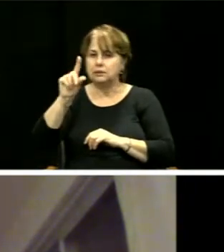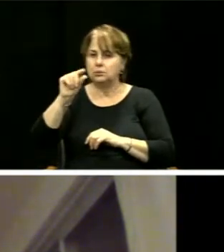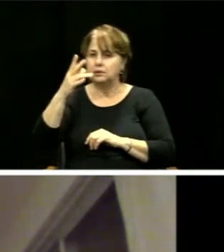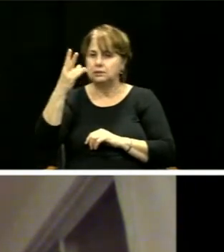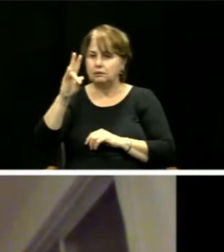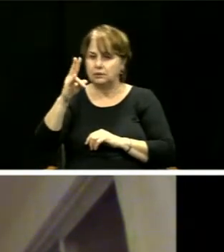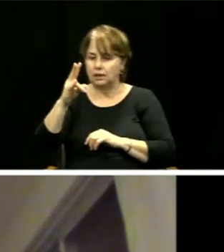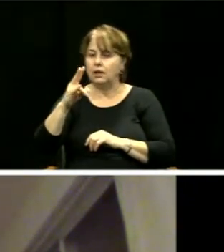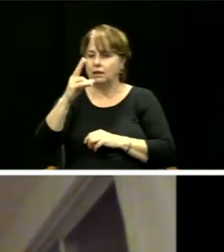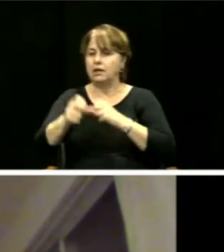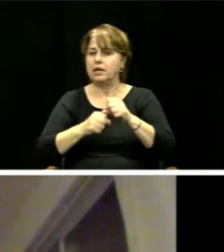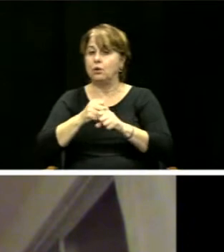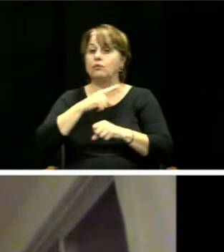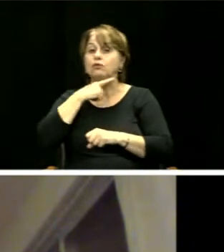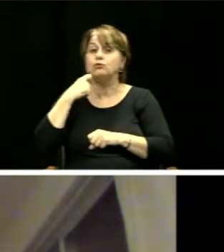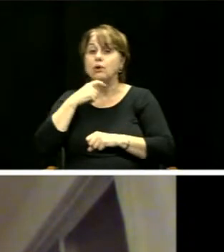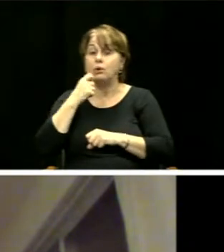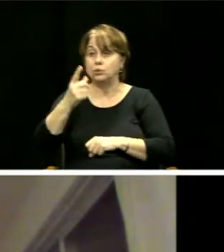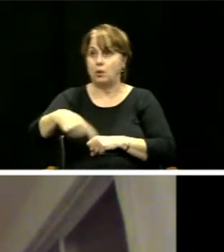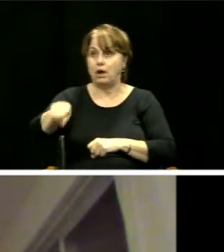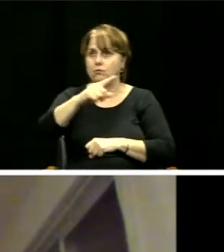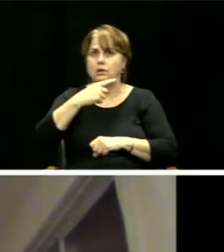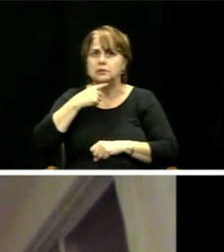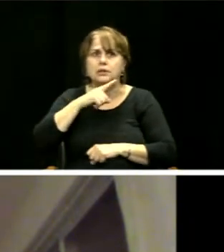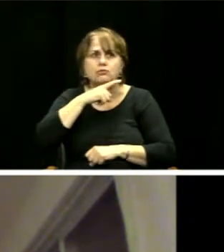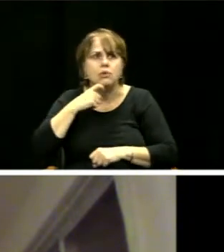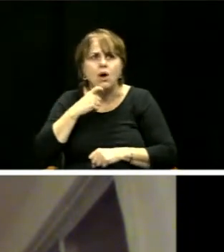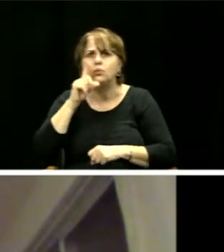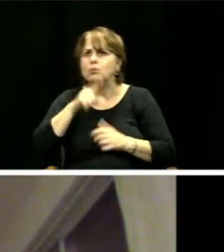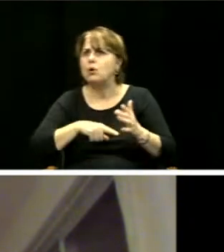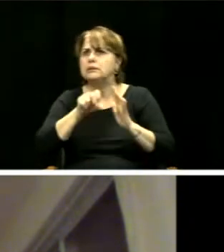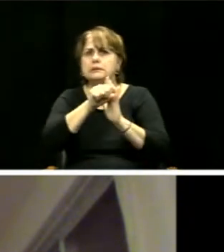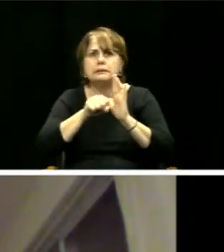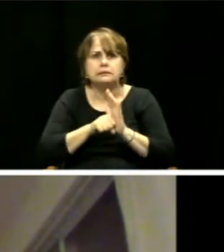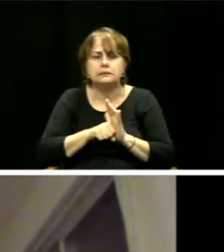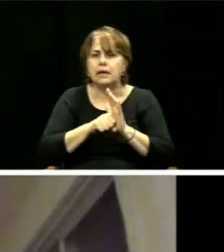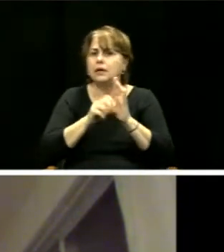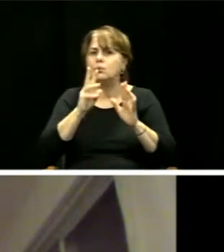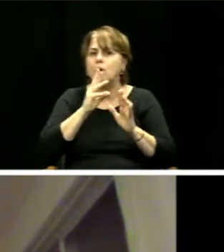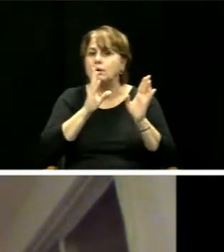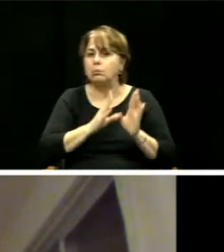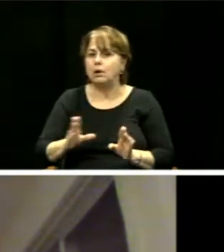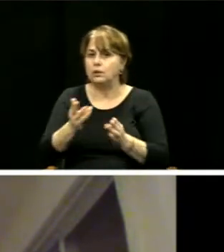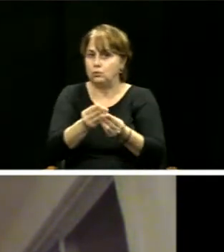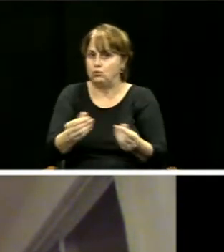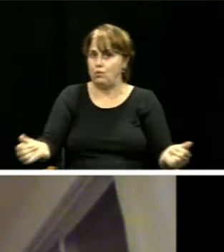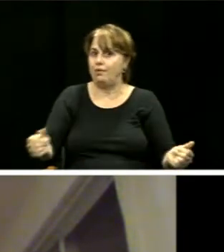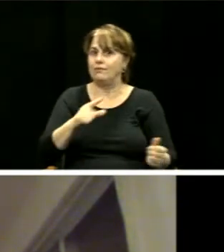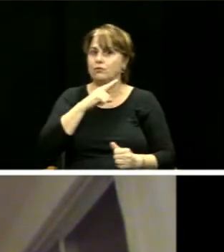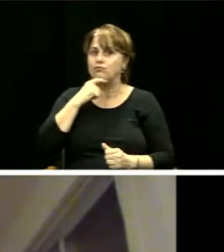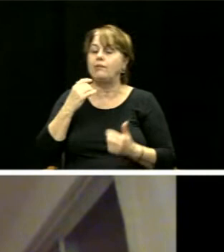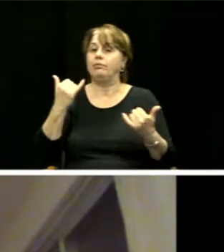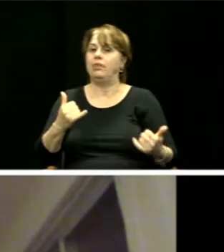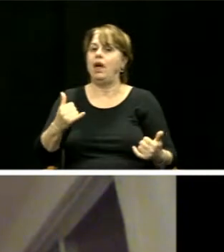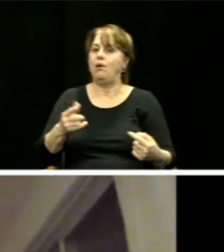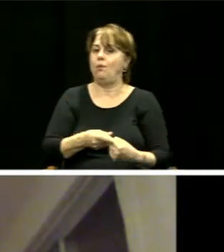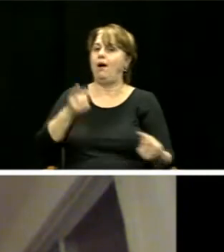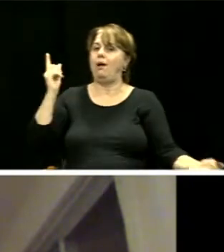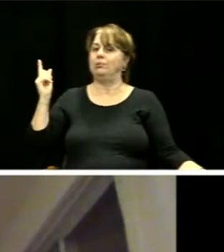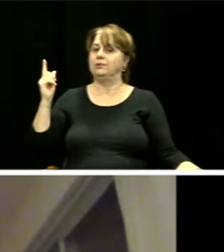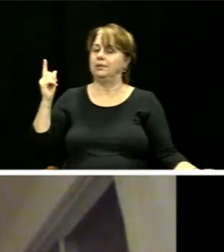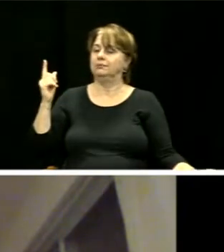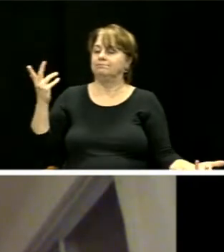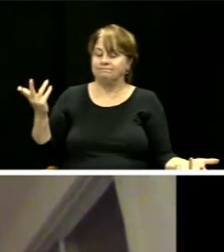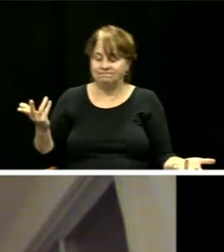everybody was talking about was that we were in a drought, and what's the state water plan going to do to solve the drought? And, and then now we're going through periods sometimes where we have